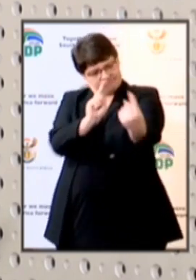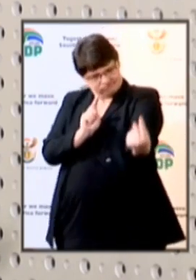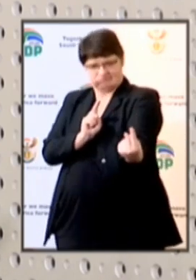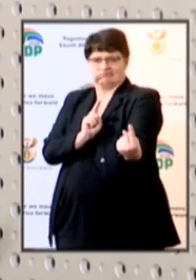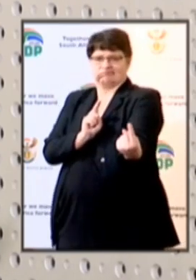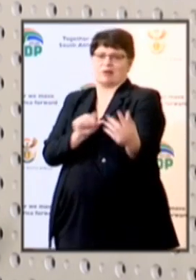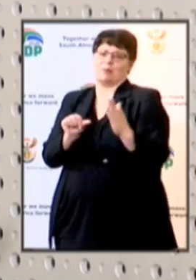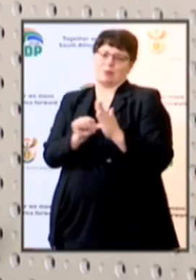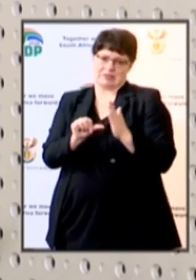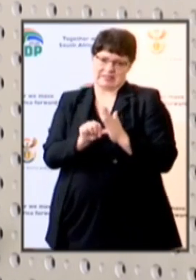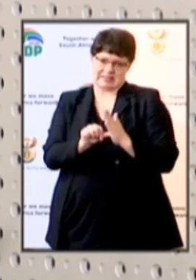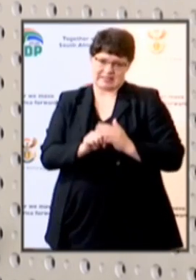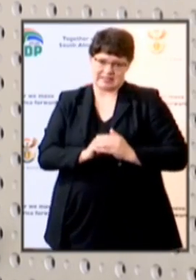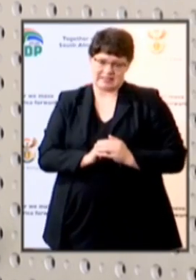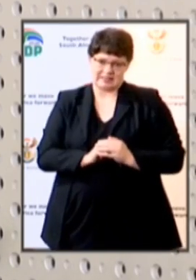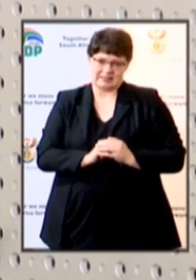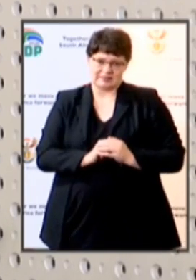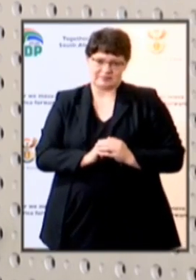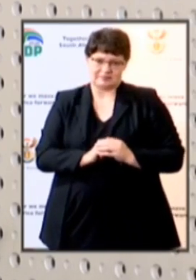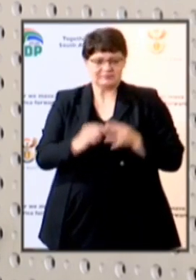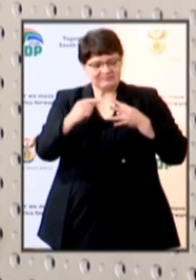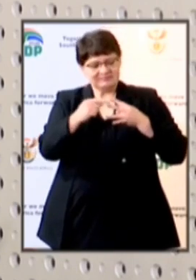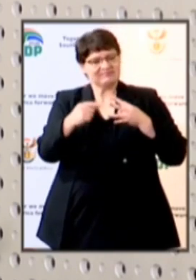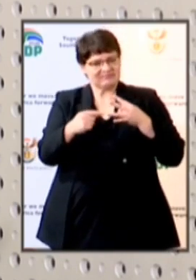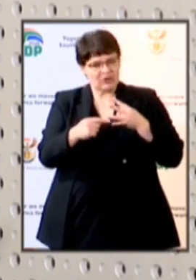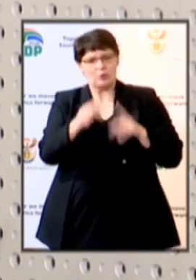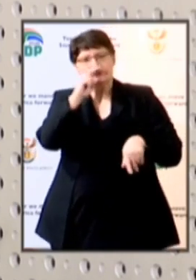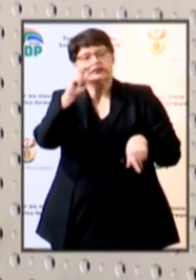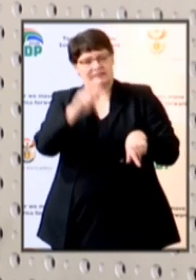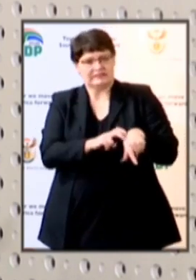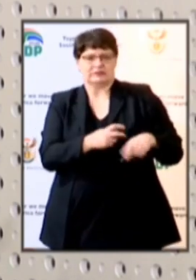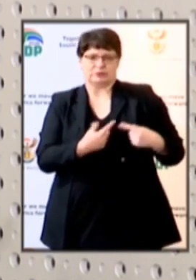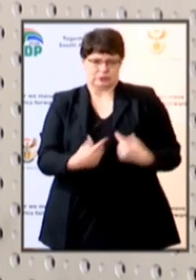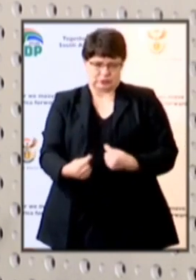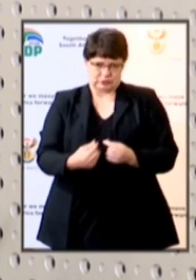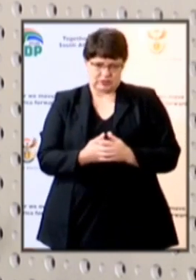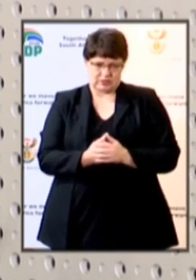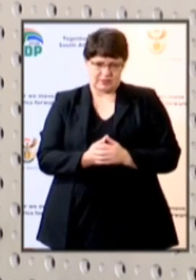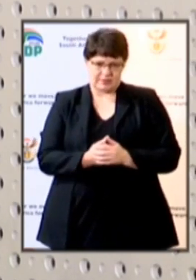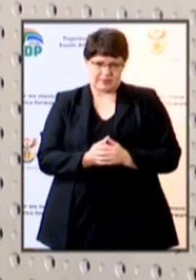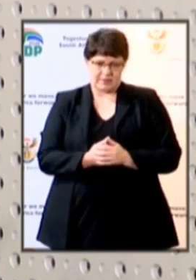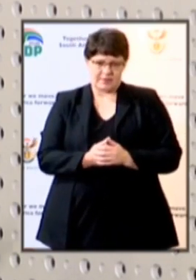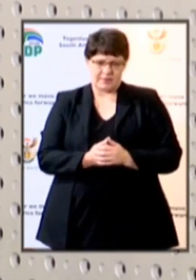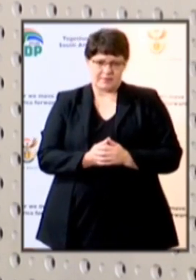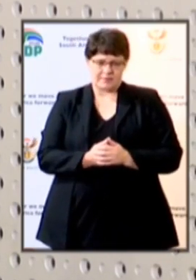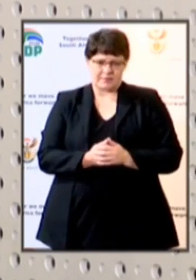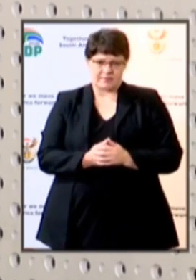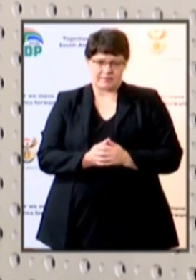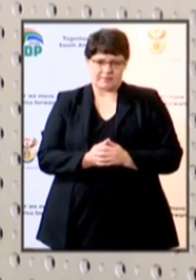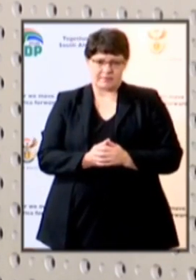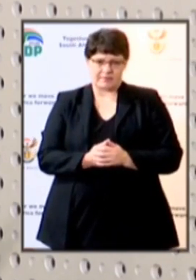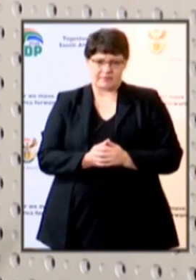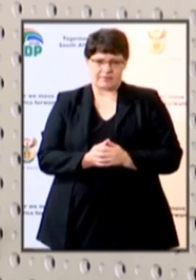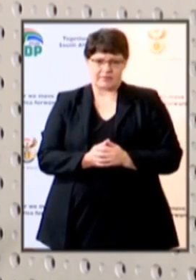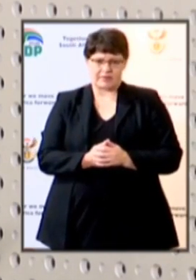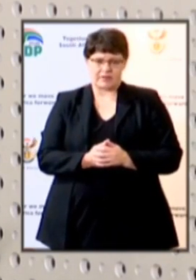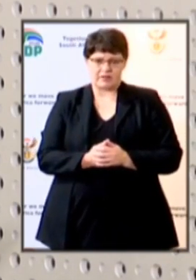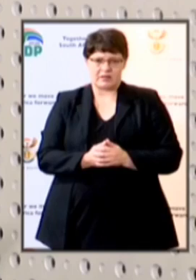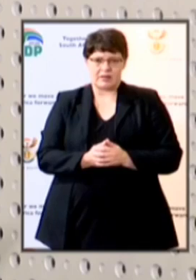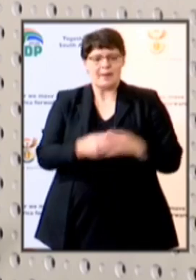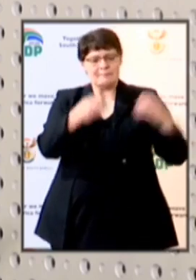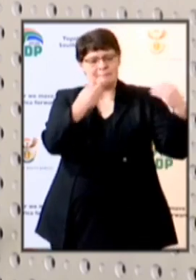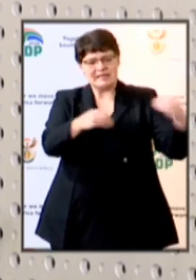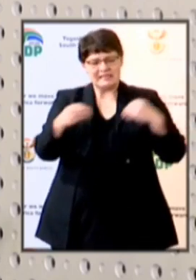So these are some of the things that we have to do. And we are suggesting that companies that have big